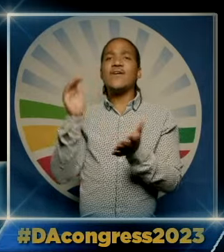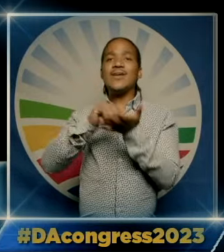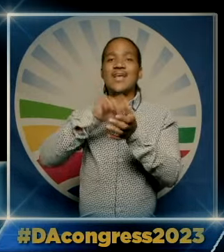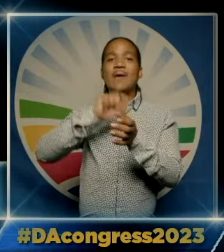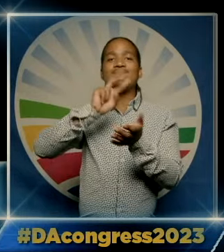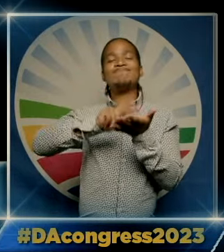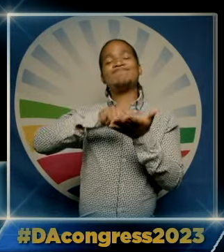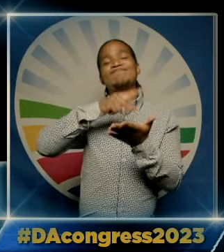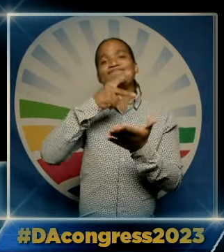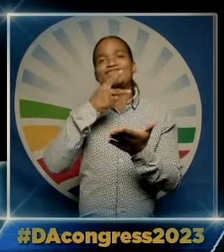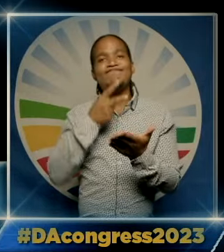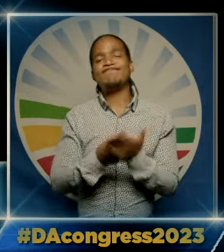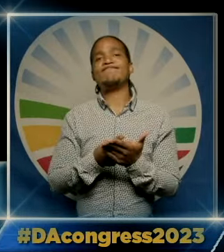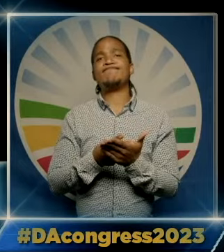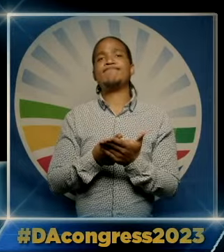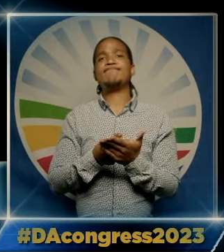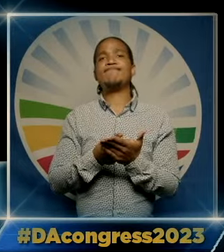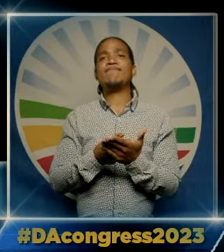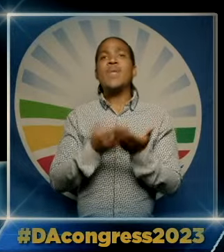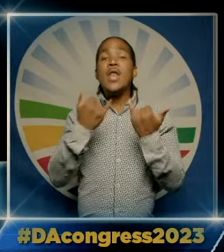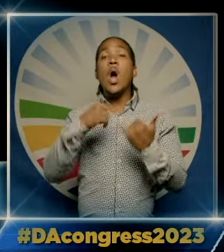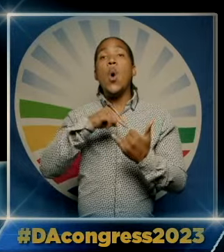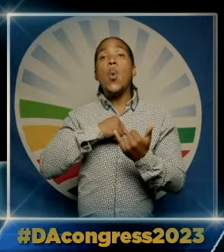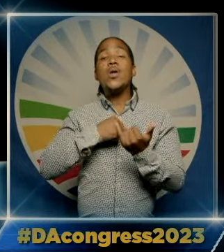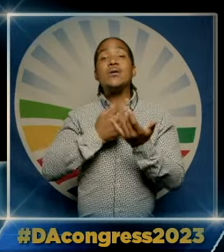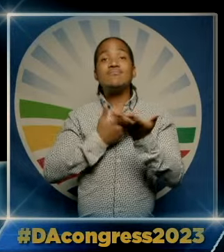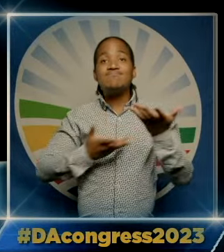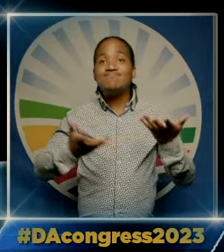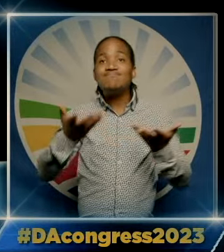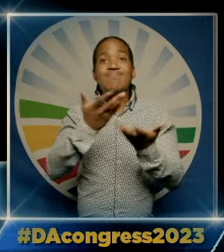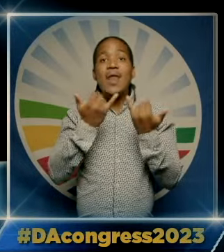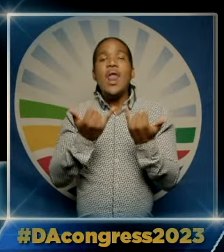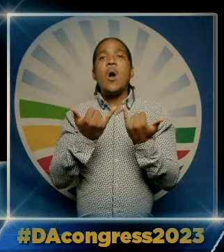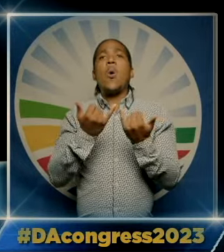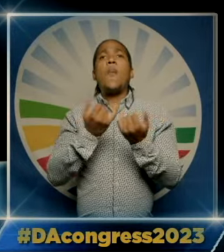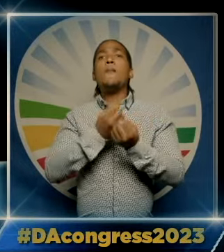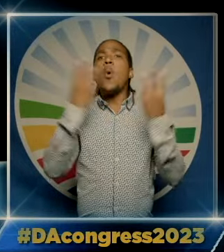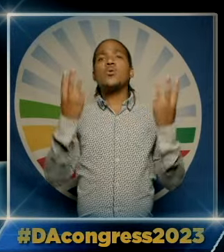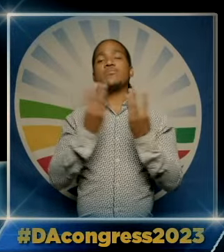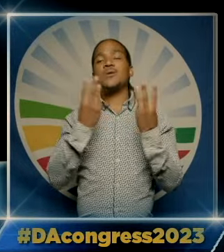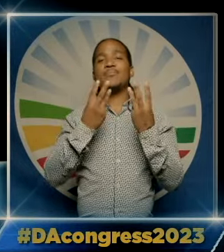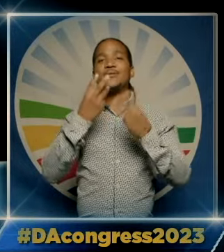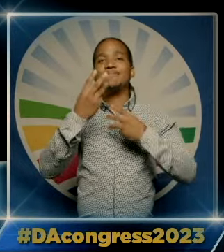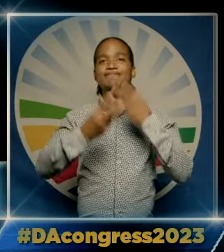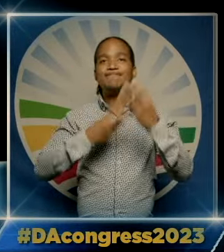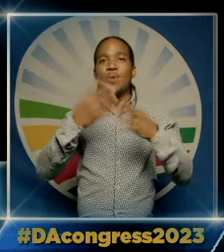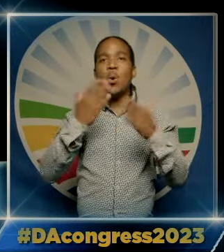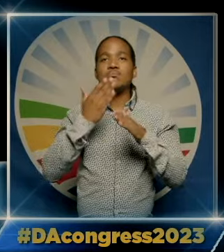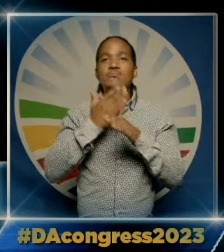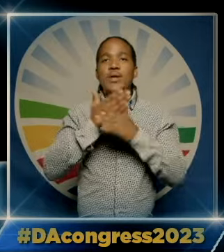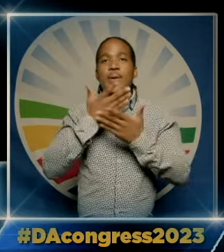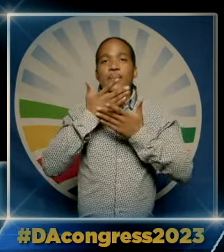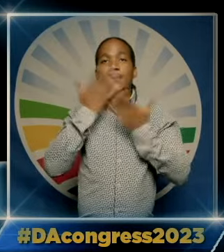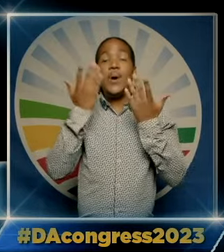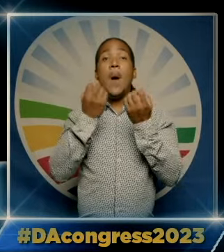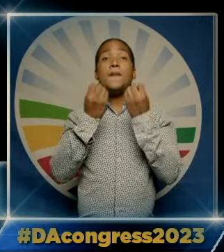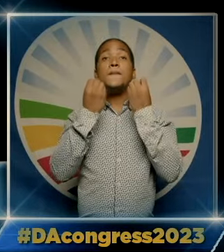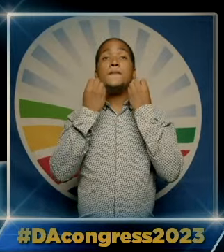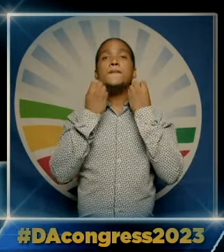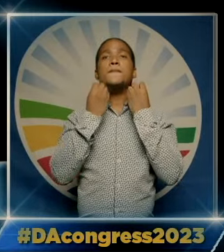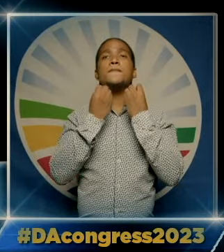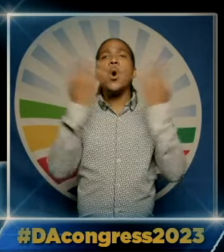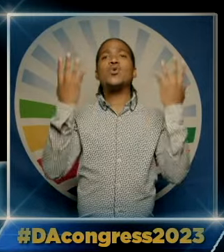of destruction. Sithetha nje abantu abana misebenzi. Uninzi lwabantu bethu